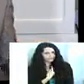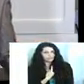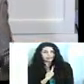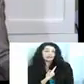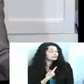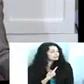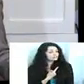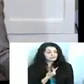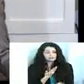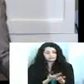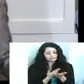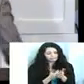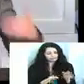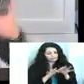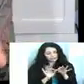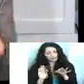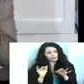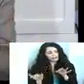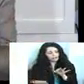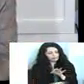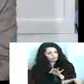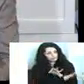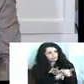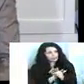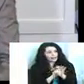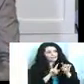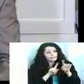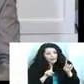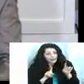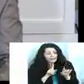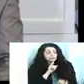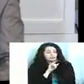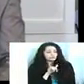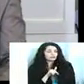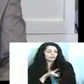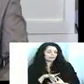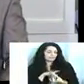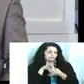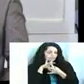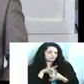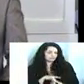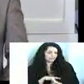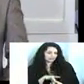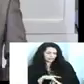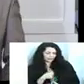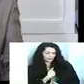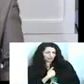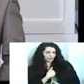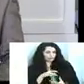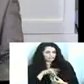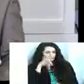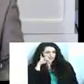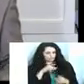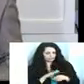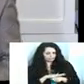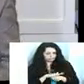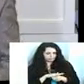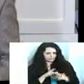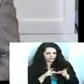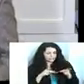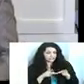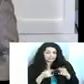anybody else's truth. But it is the truth that we find in our own spiritual locations, and that some of us are on a quest for that